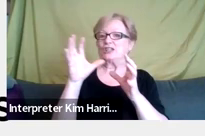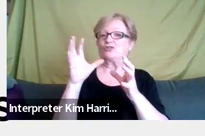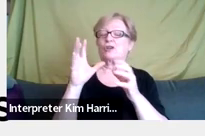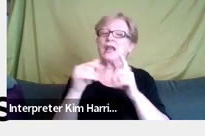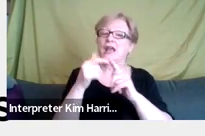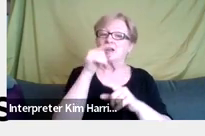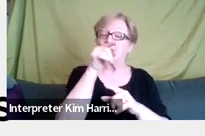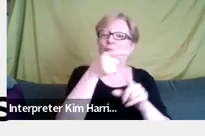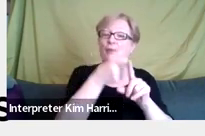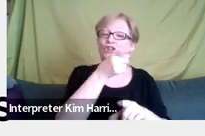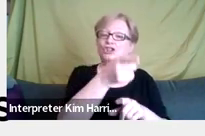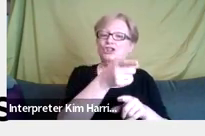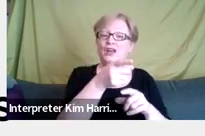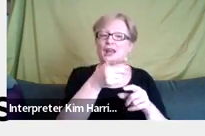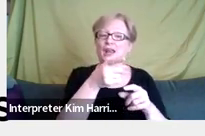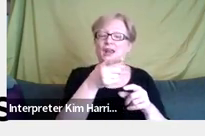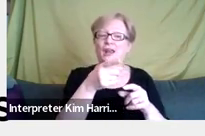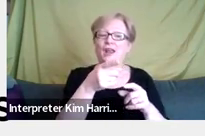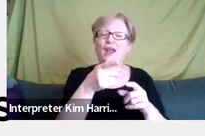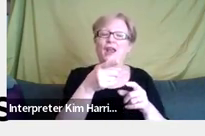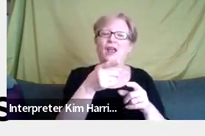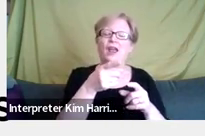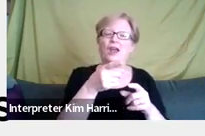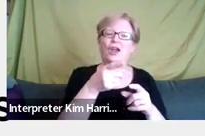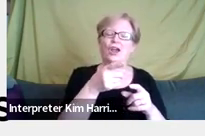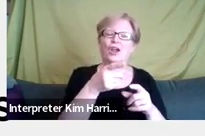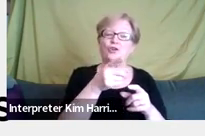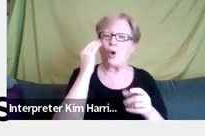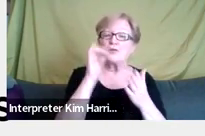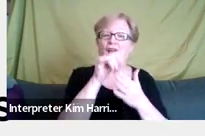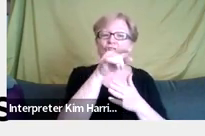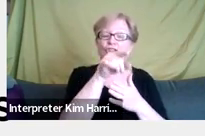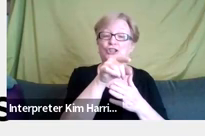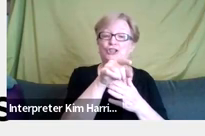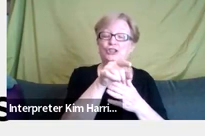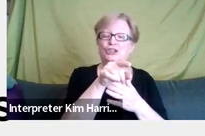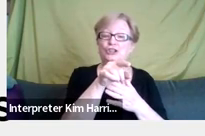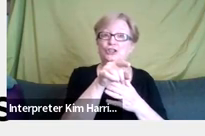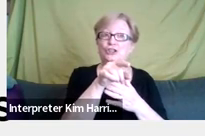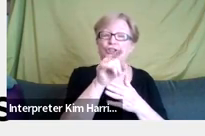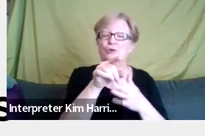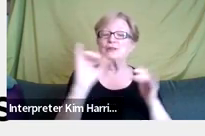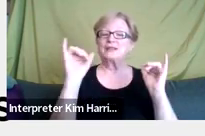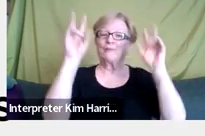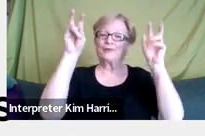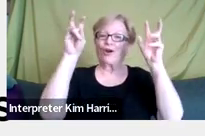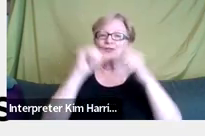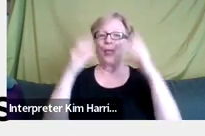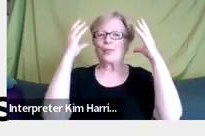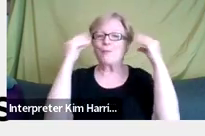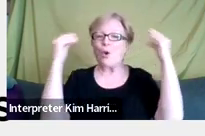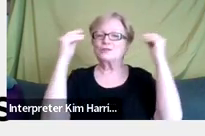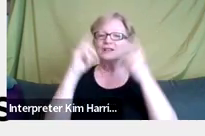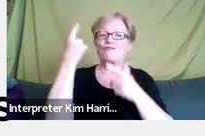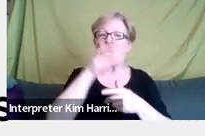master. We all know, like, Harriet Tubman, you know, was the Moses of, you know, her